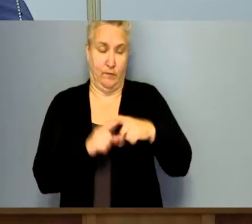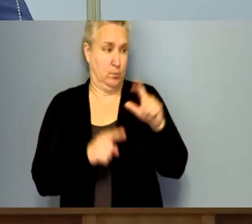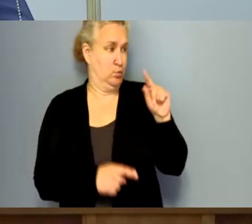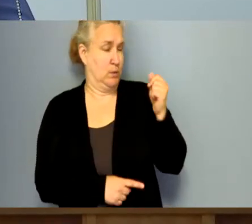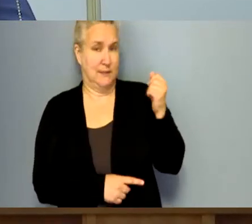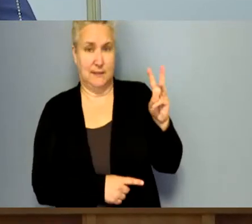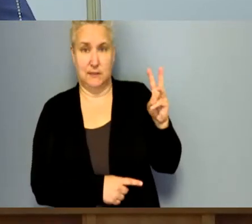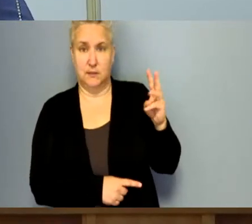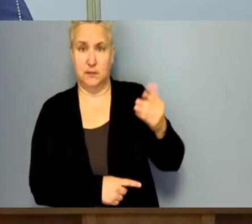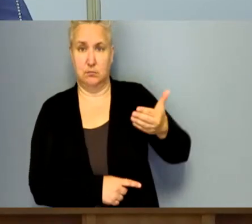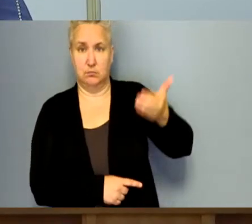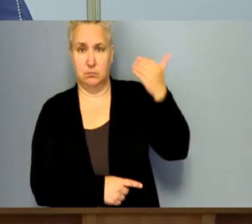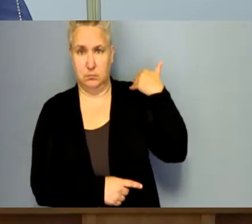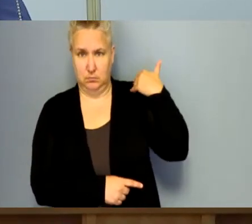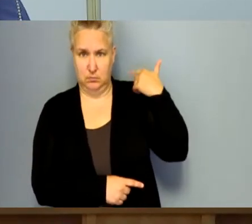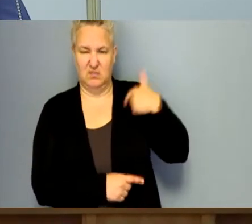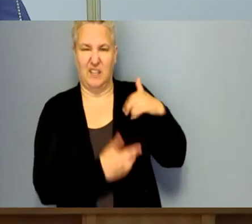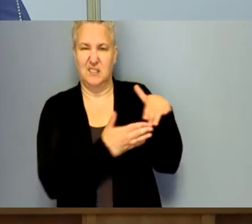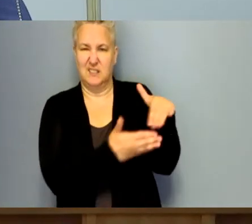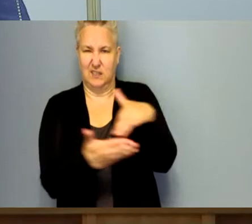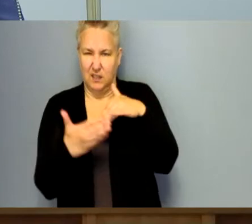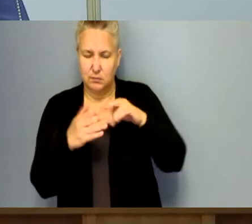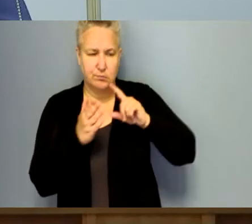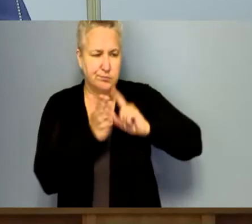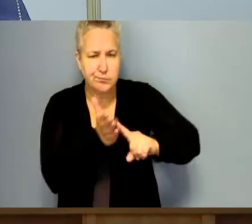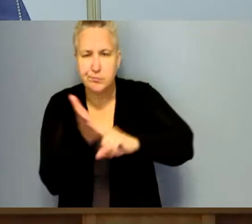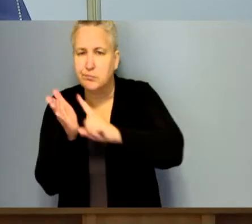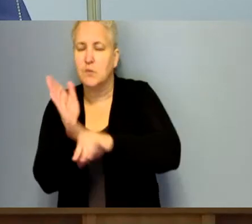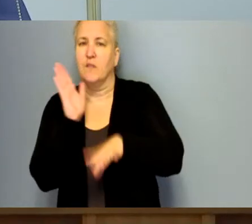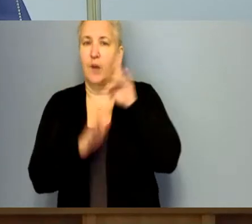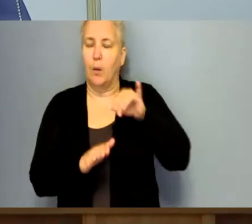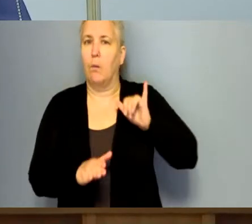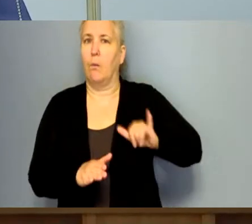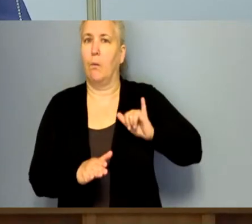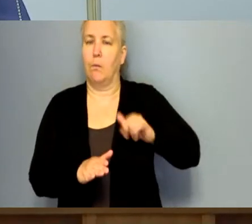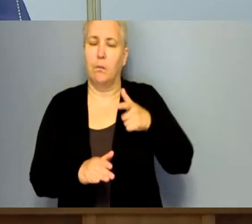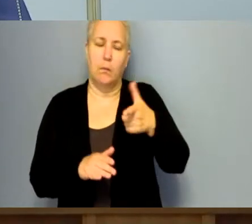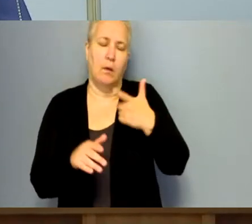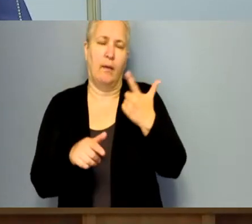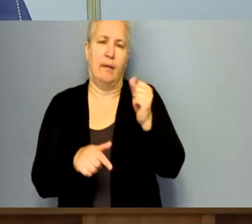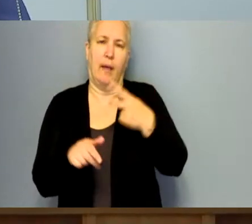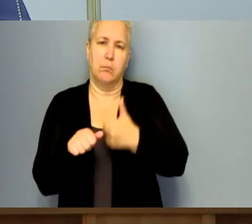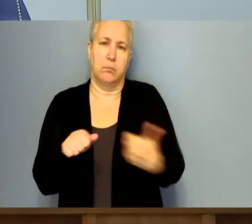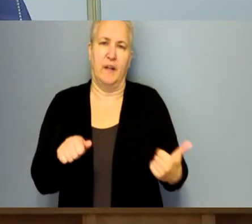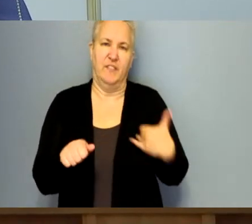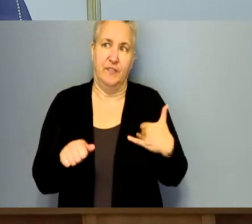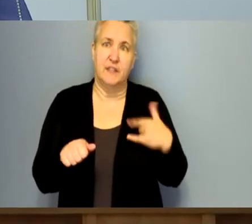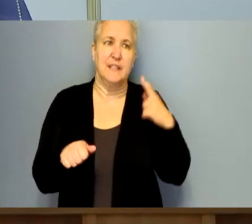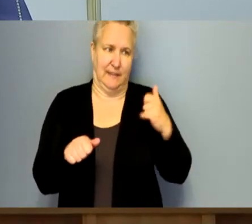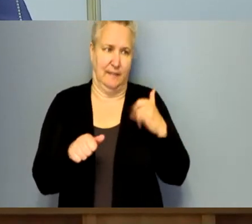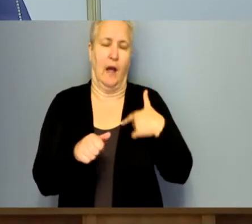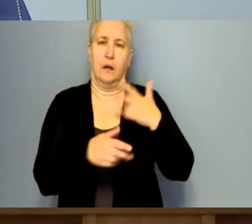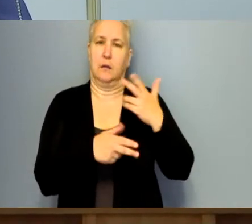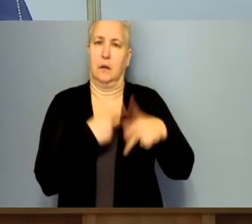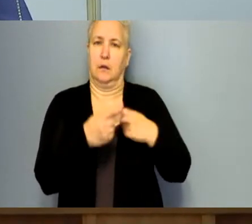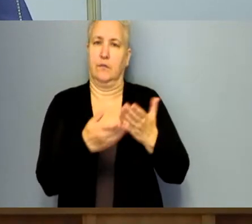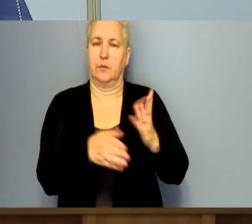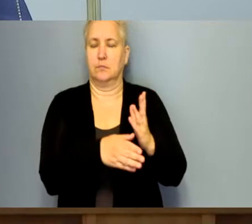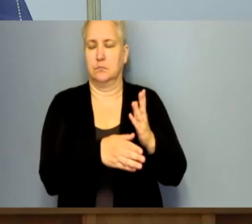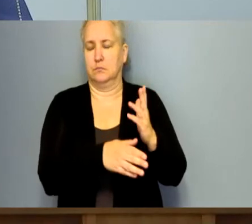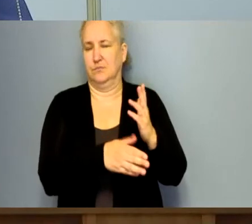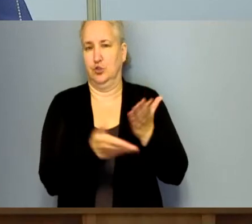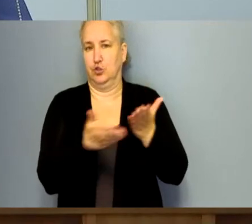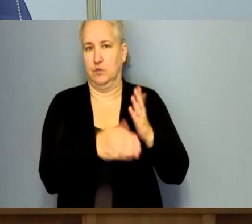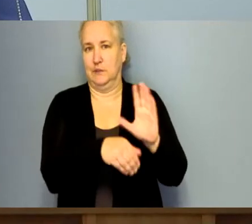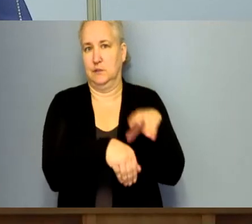2016, there was a study done that showed that there was a gap, that something like this was needed. 2016.